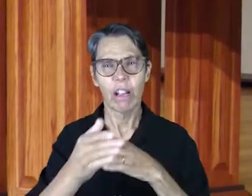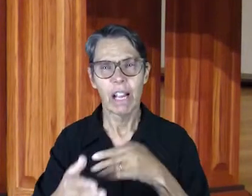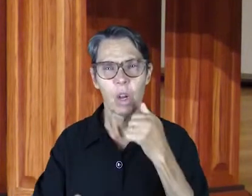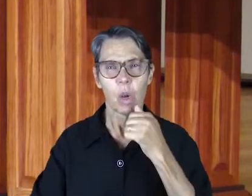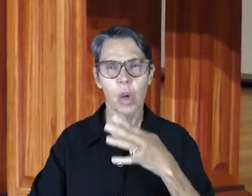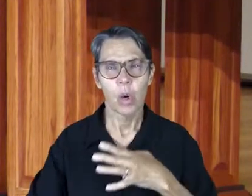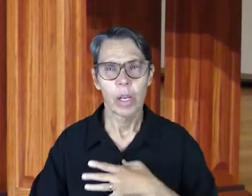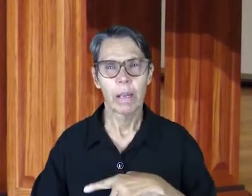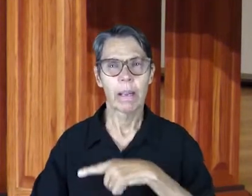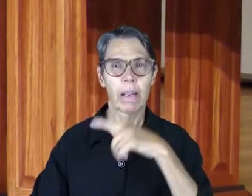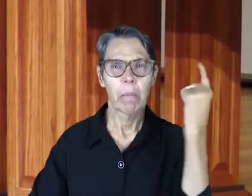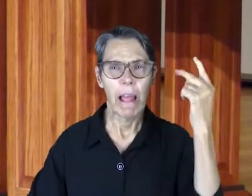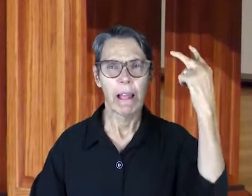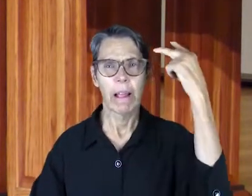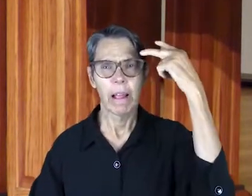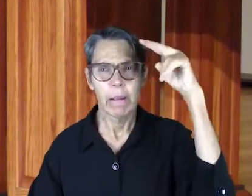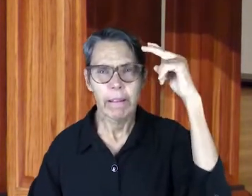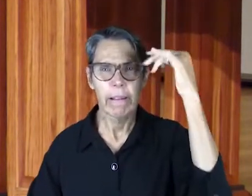You know the next question.